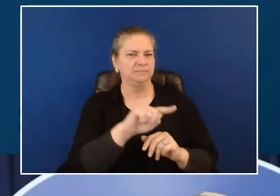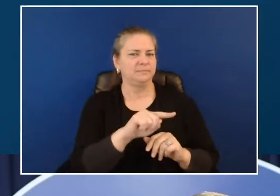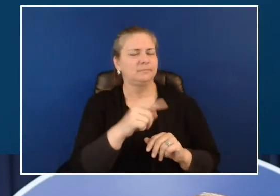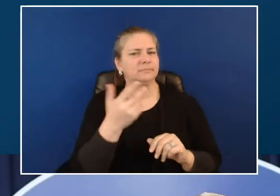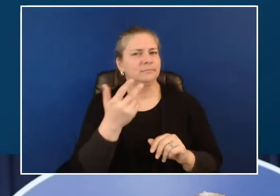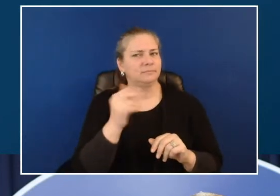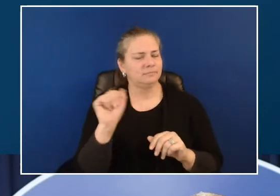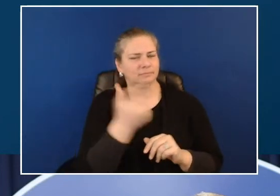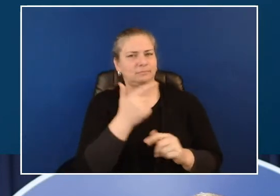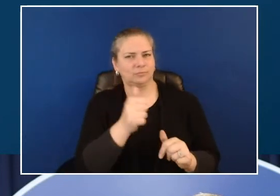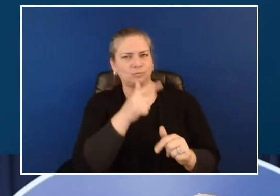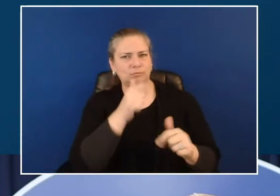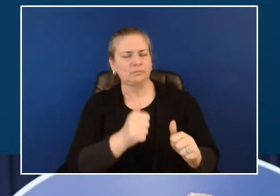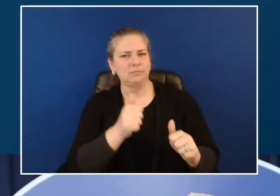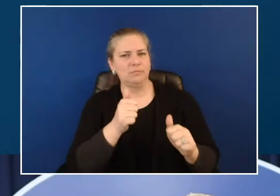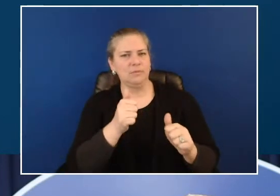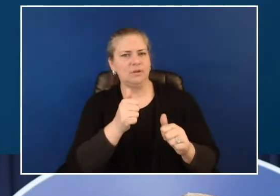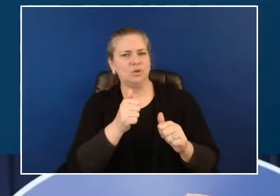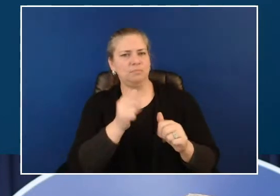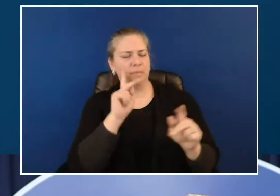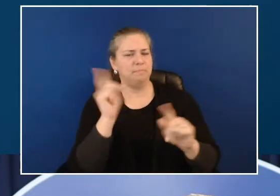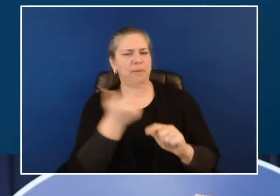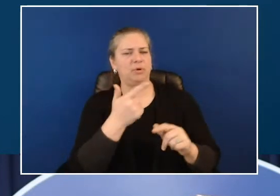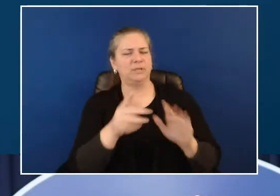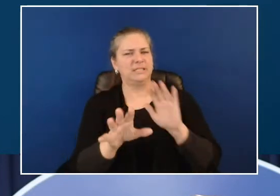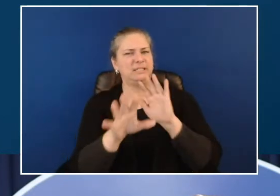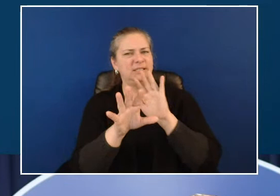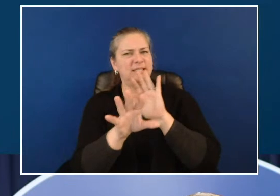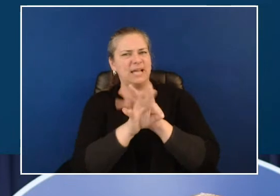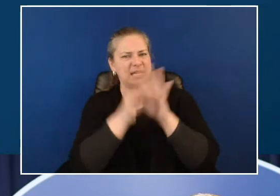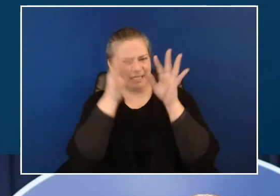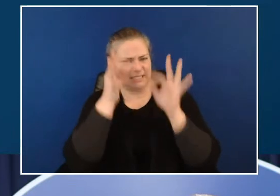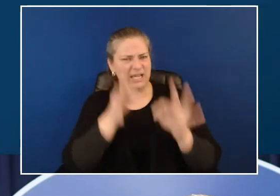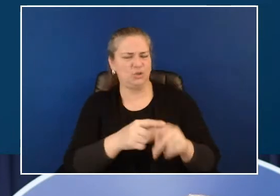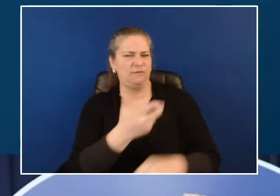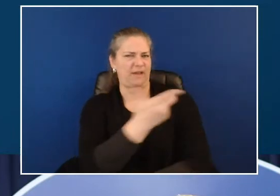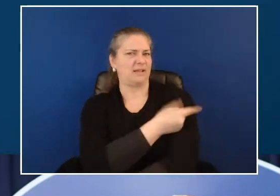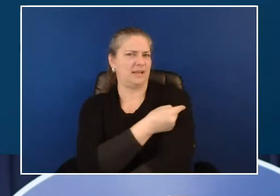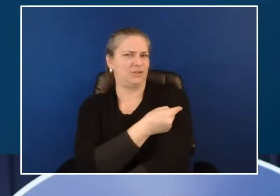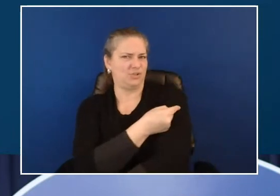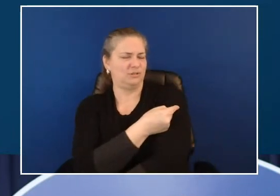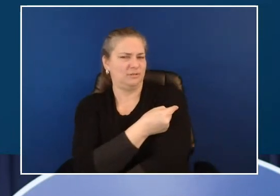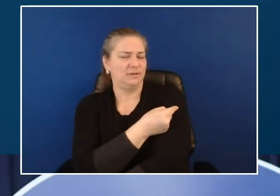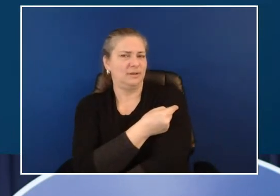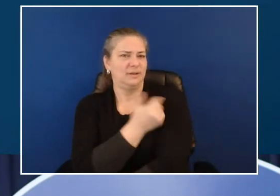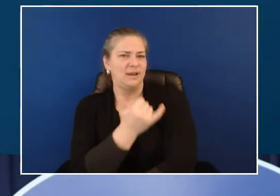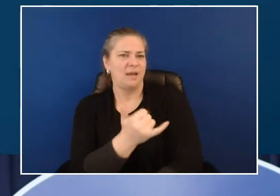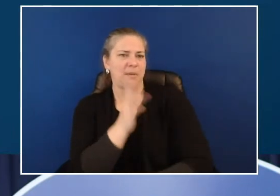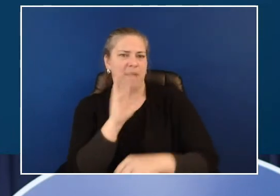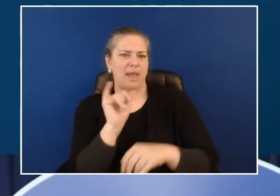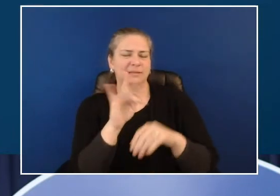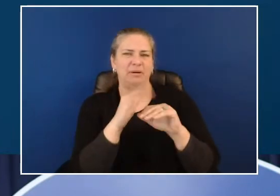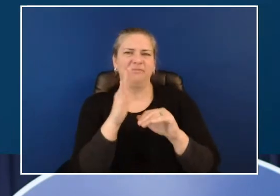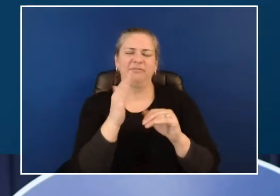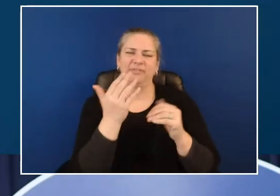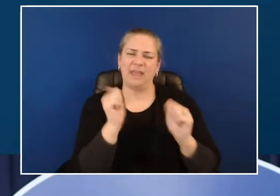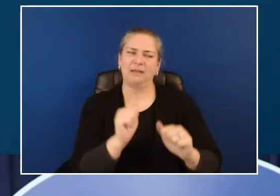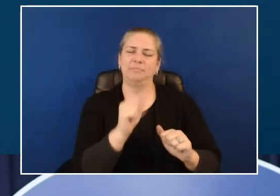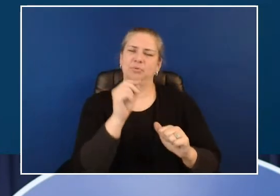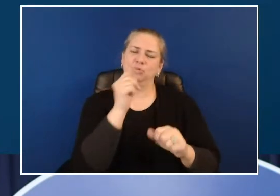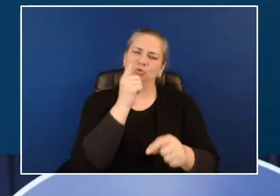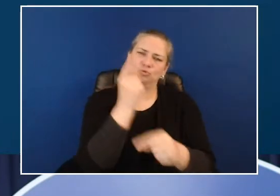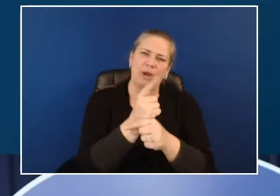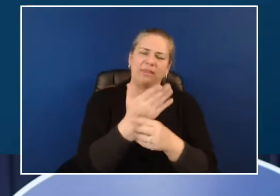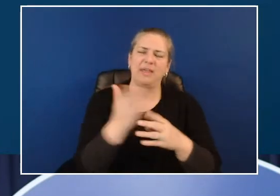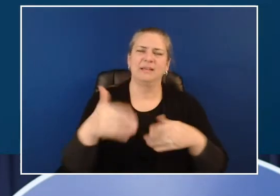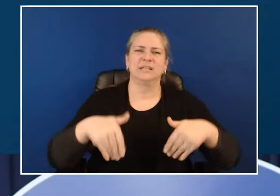healthcare decisions have chosen to get vaccinated. This shows where people are doing the right things, sacrificing for each other.